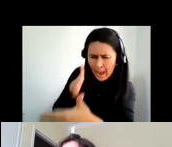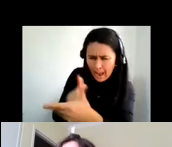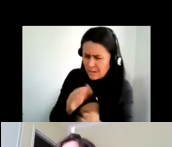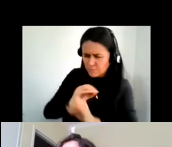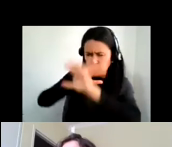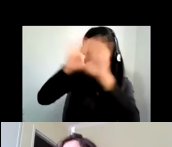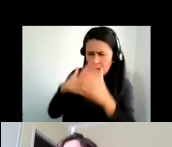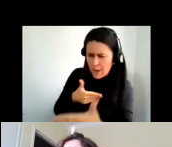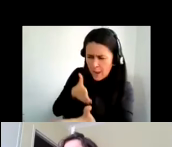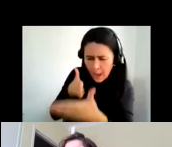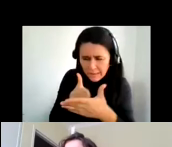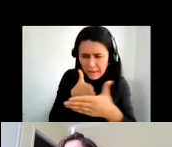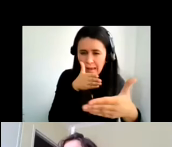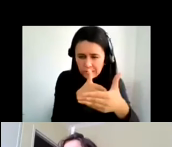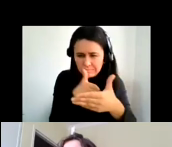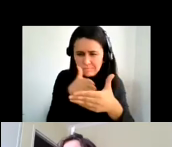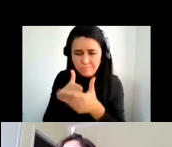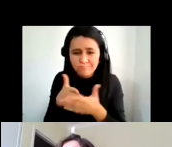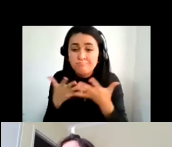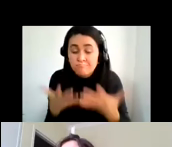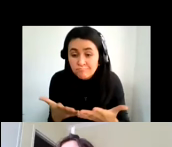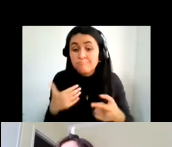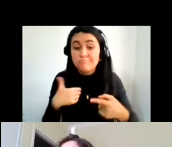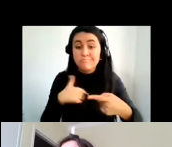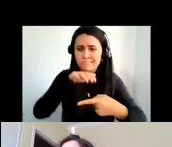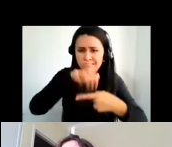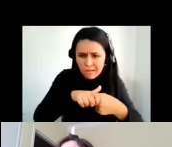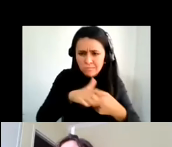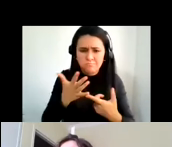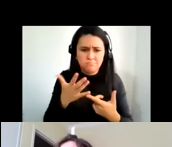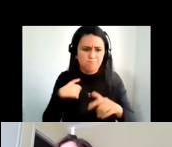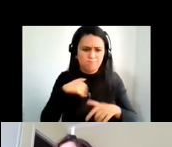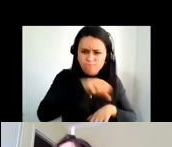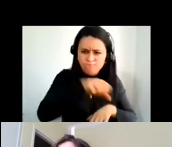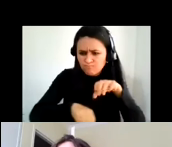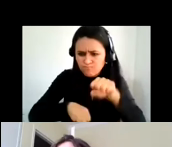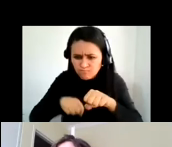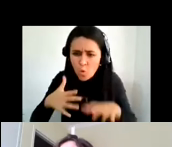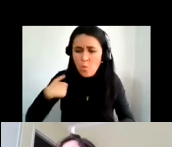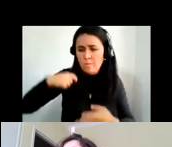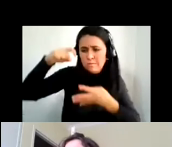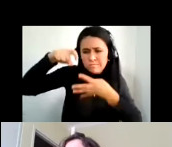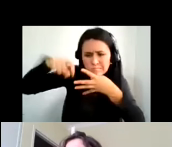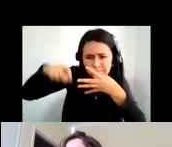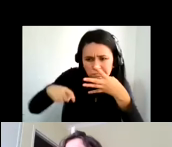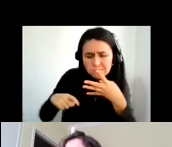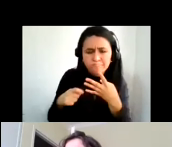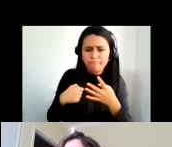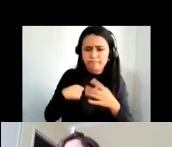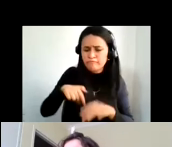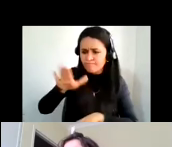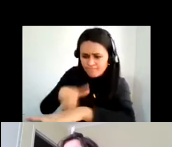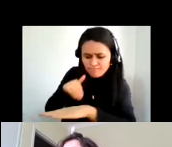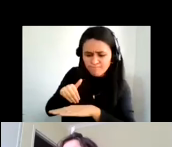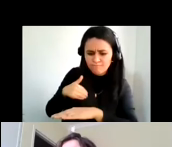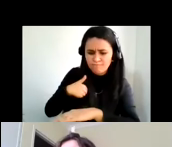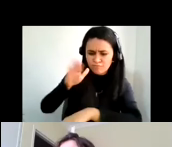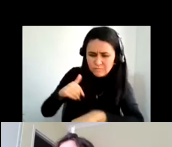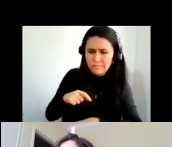being registered in the local area, or for example, if you are a migrant who may not have